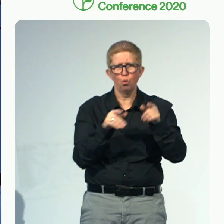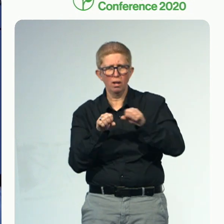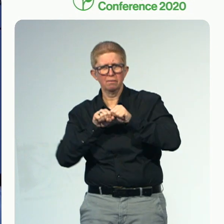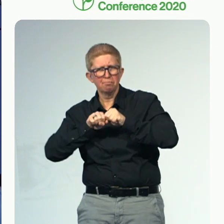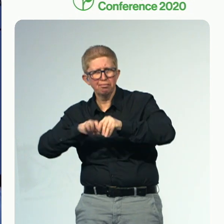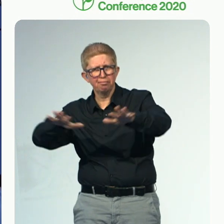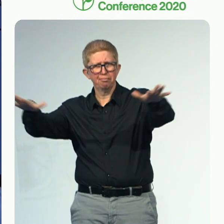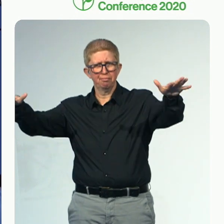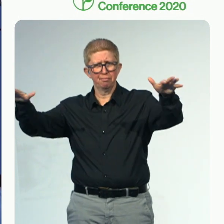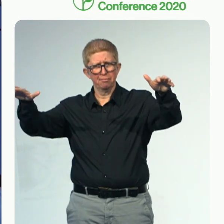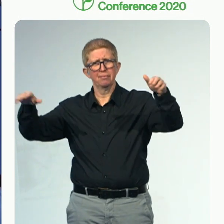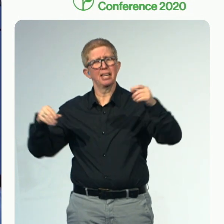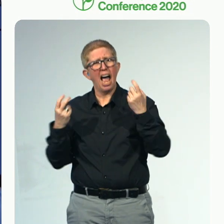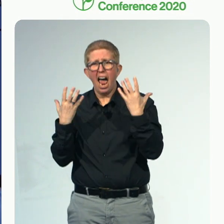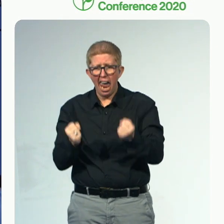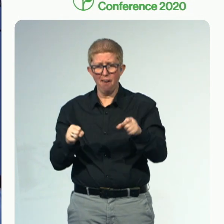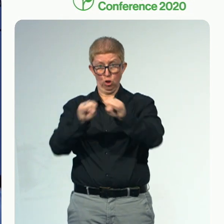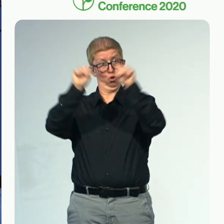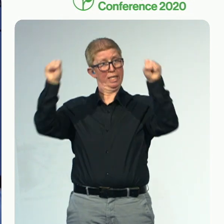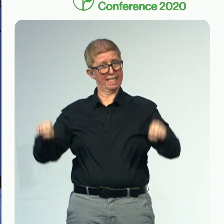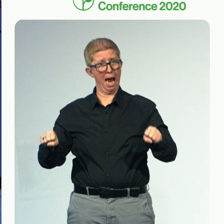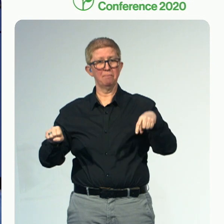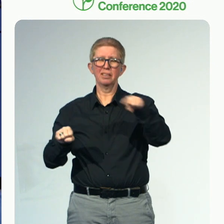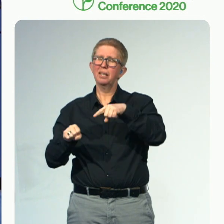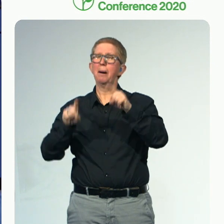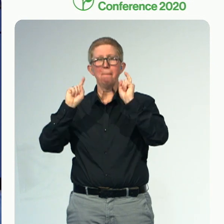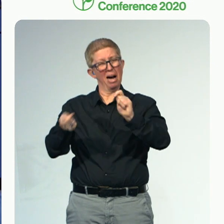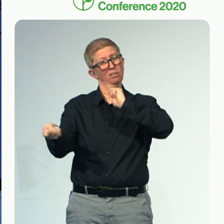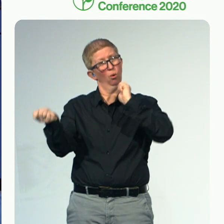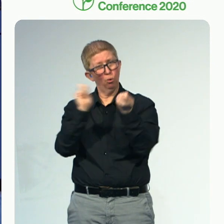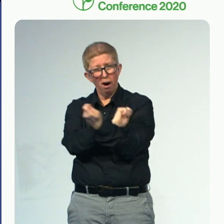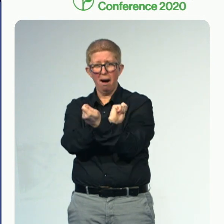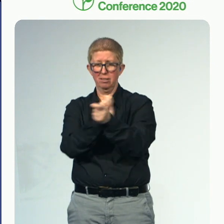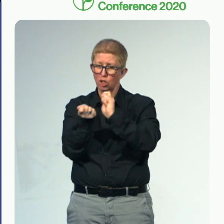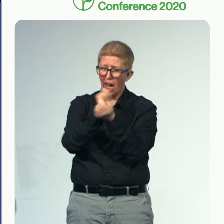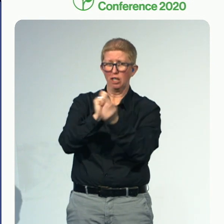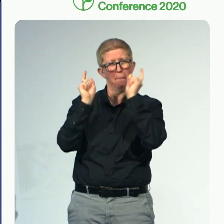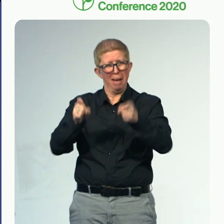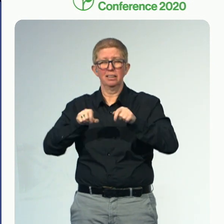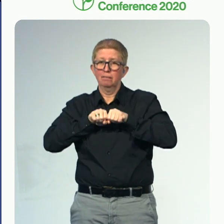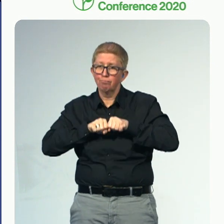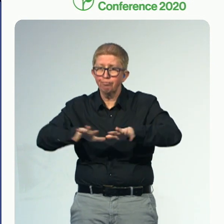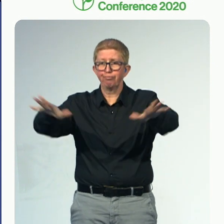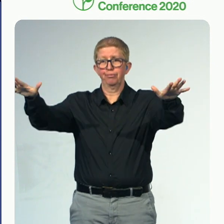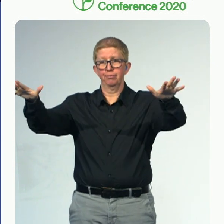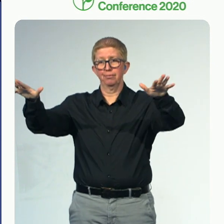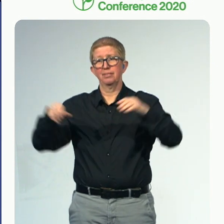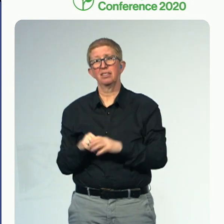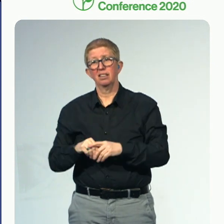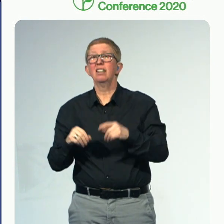is a budget there for education. Even in the poorest or low-income countries, they have a budget. So that's different to other aspects of